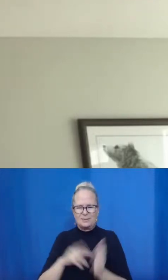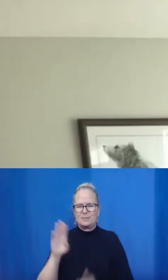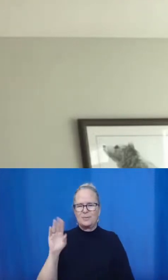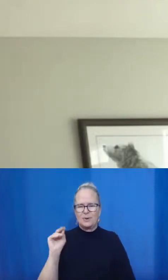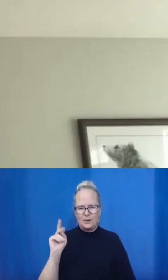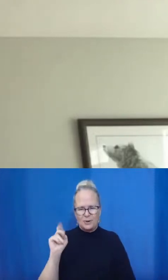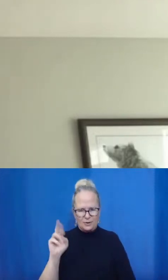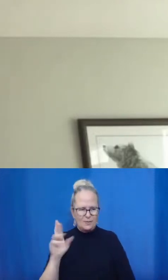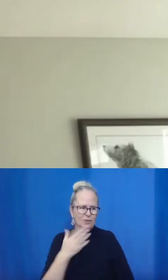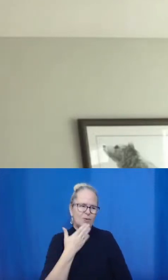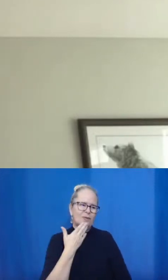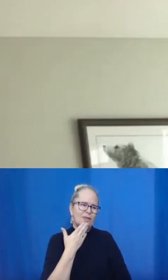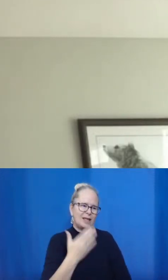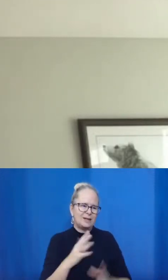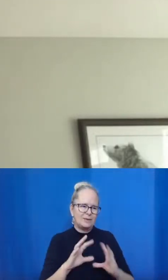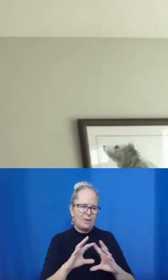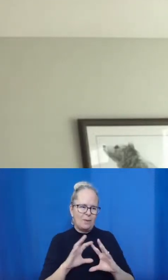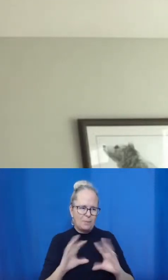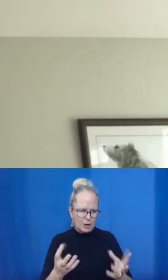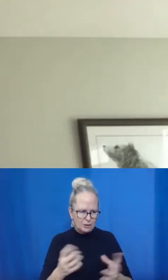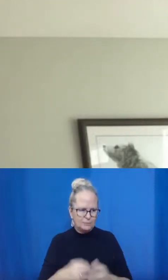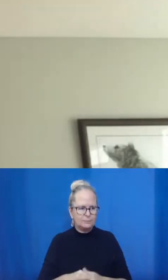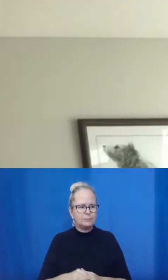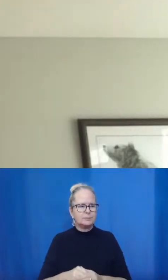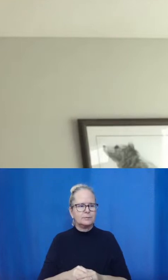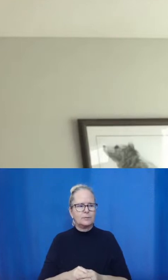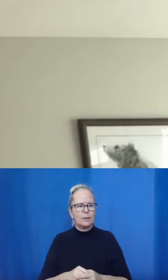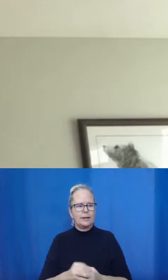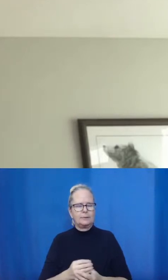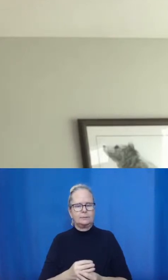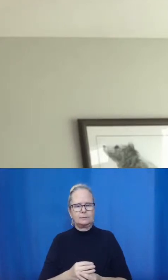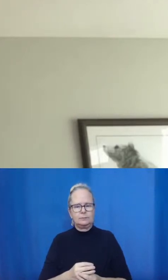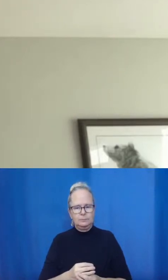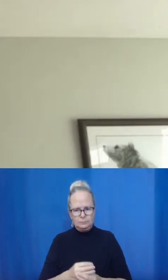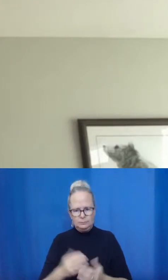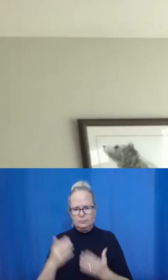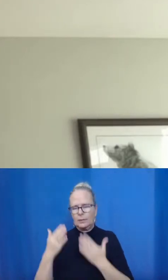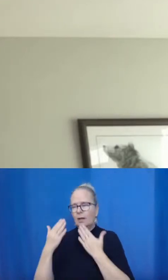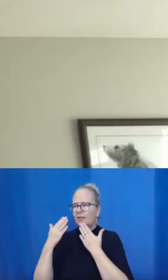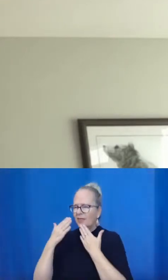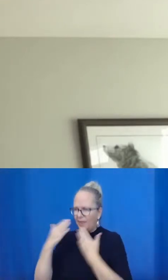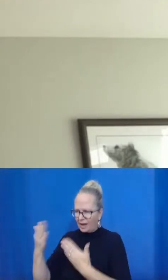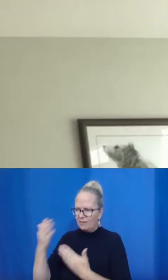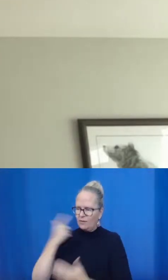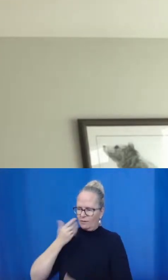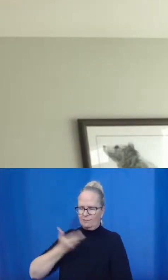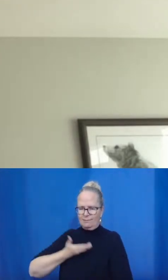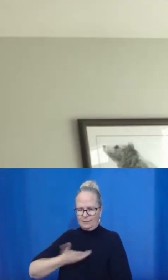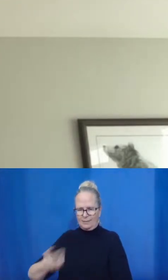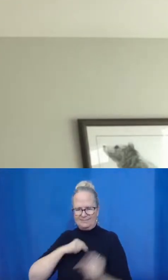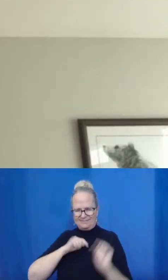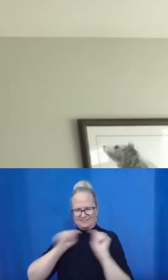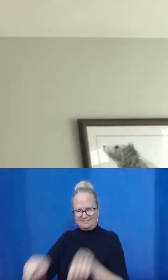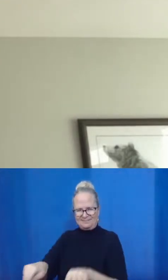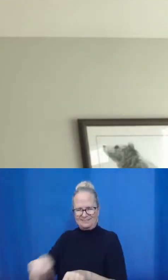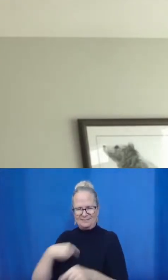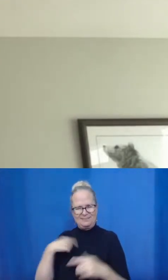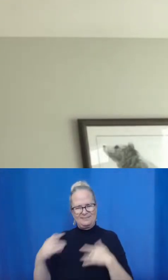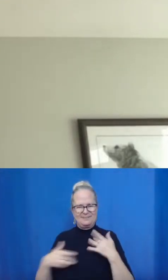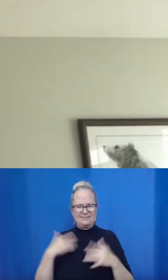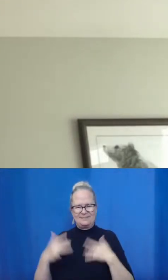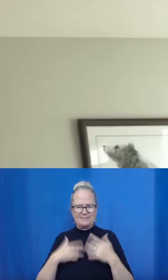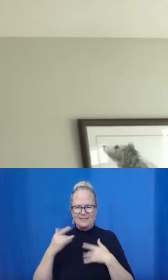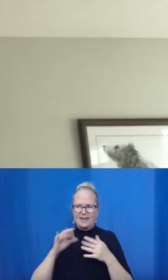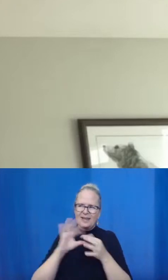short. When I think about the impact of COVID-19 on people with cancer, there are a few relevant considerations. So we know from